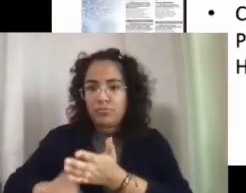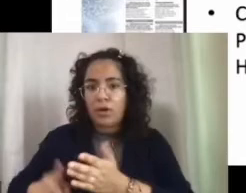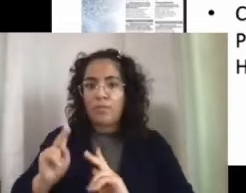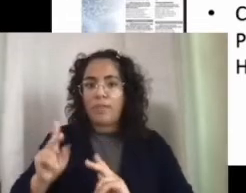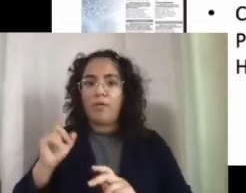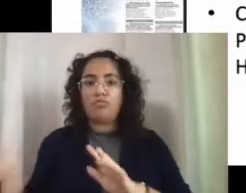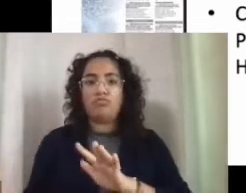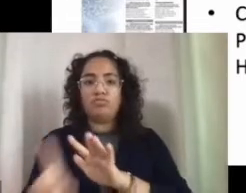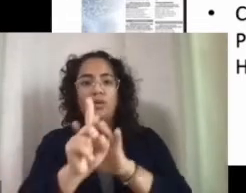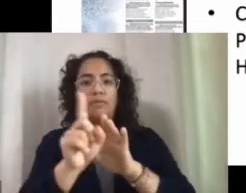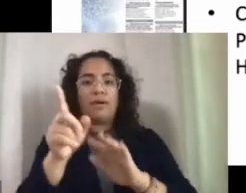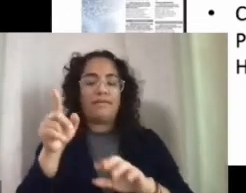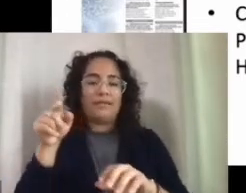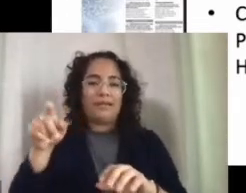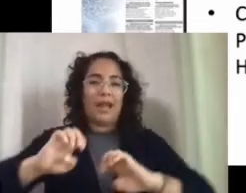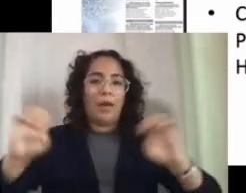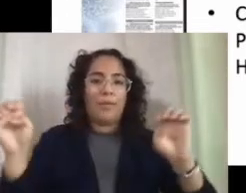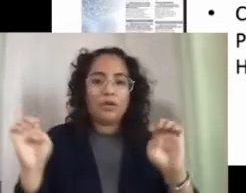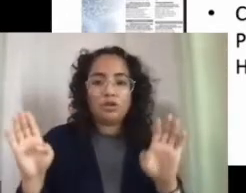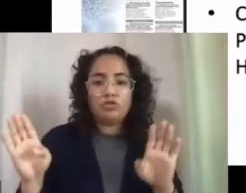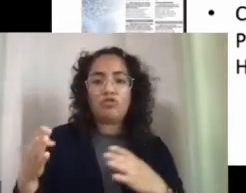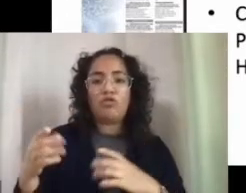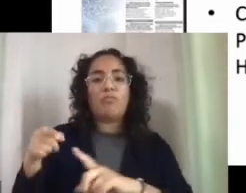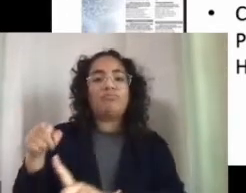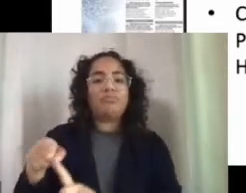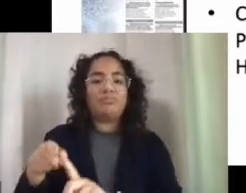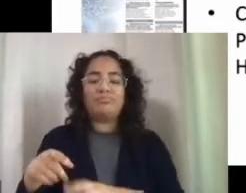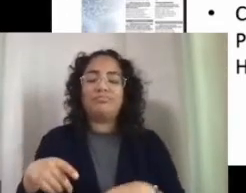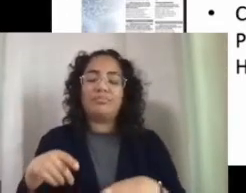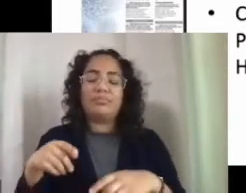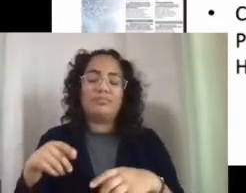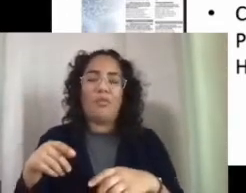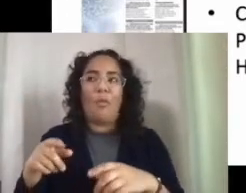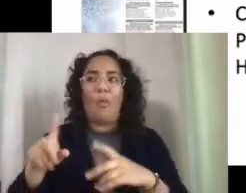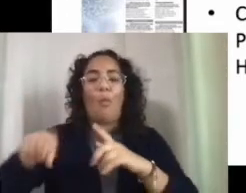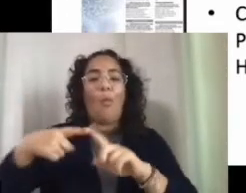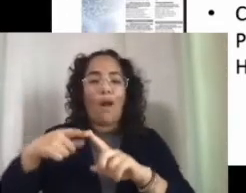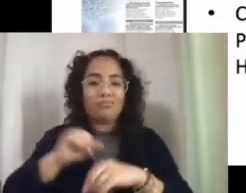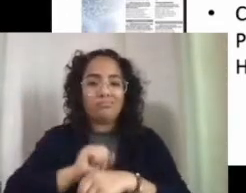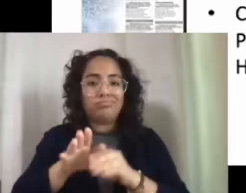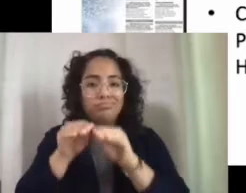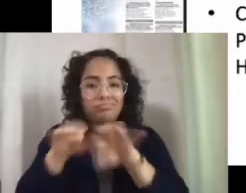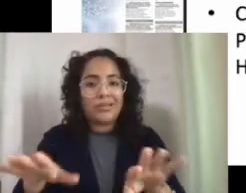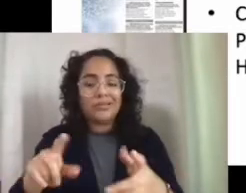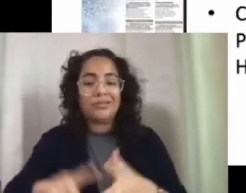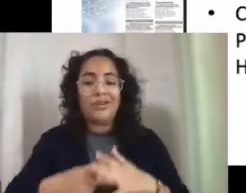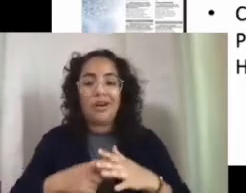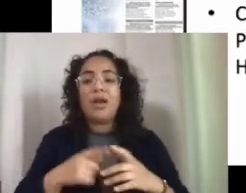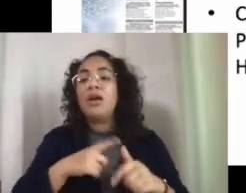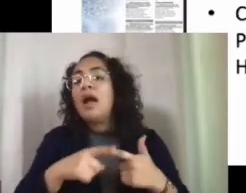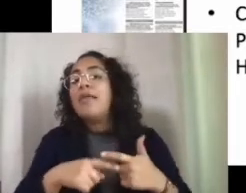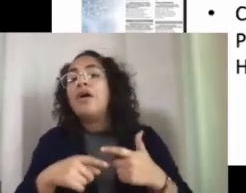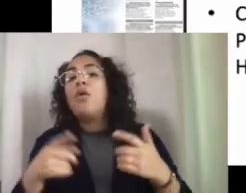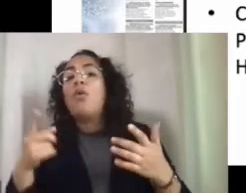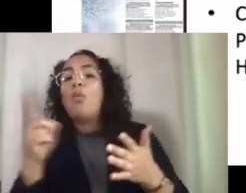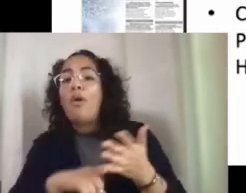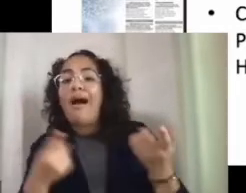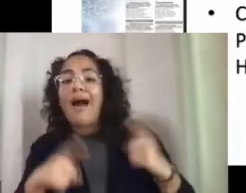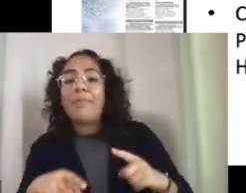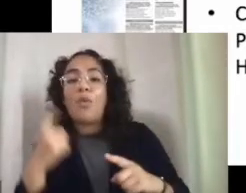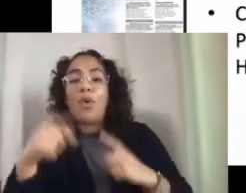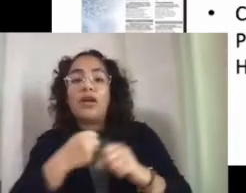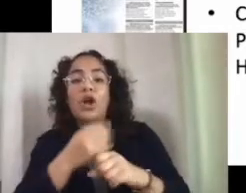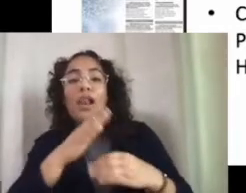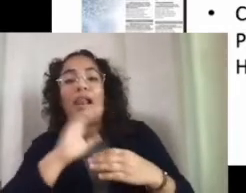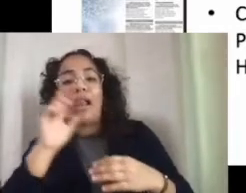in New York at Cornell early in the pandemic and just what happened to them a year later. And these were people who didn't